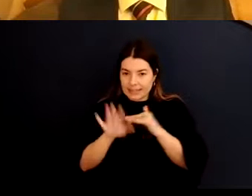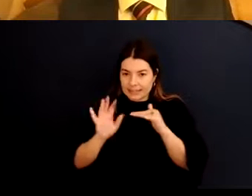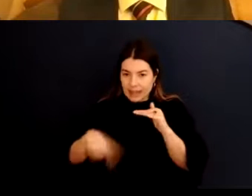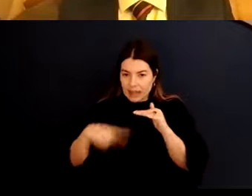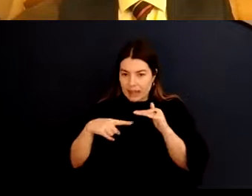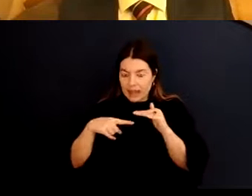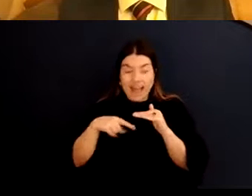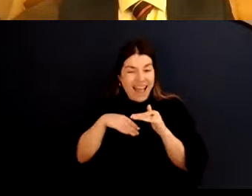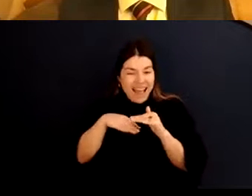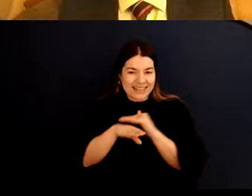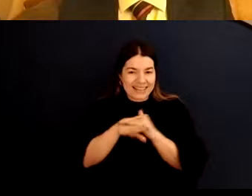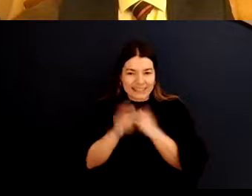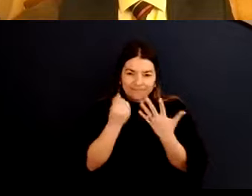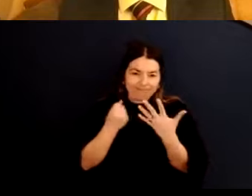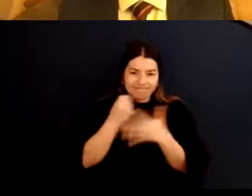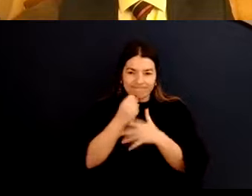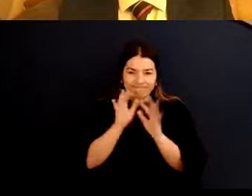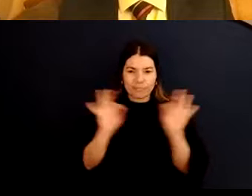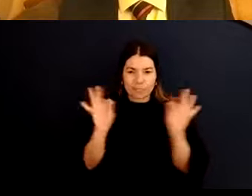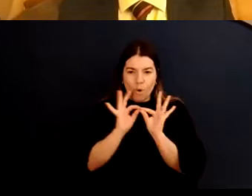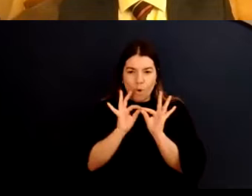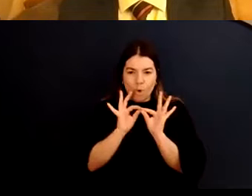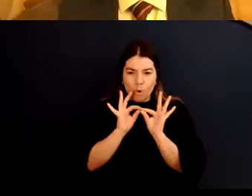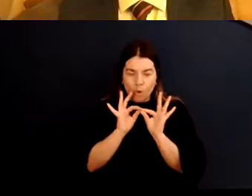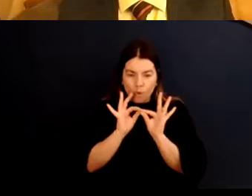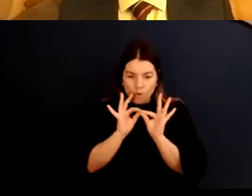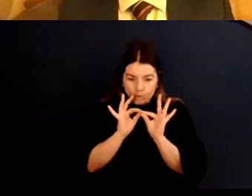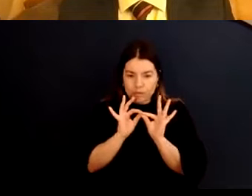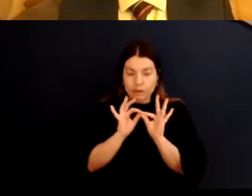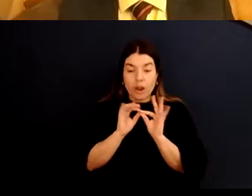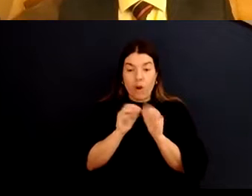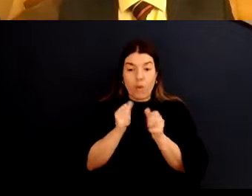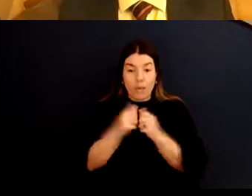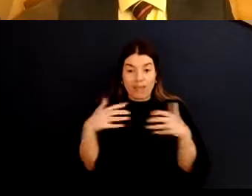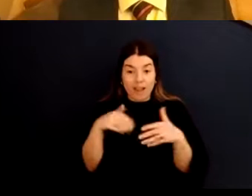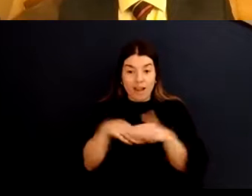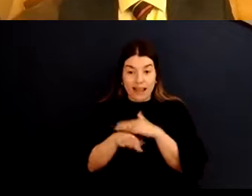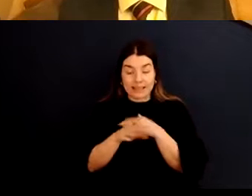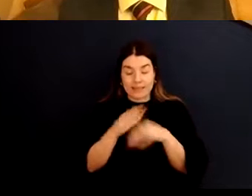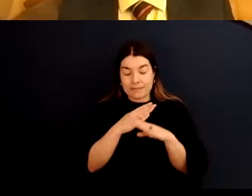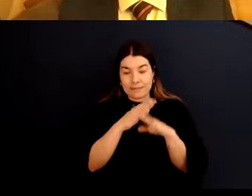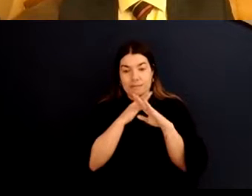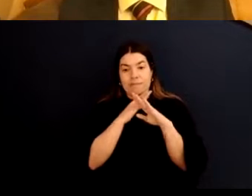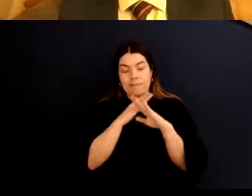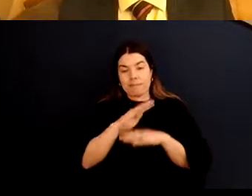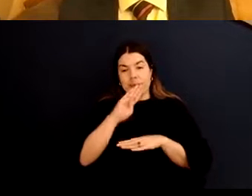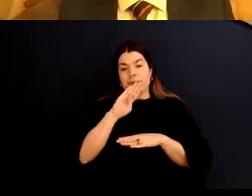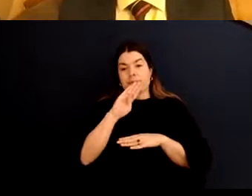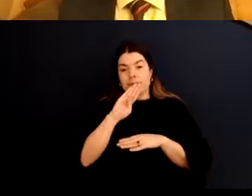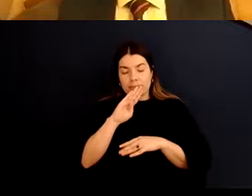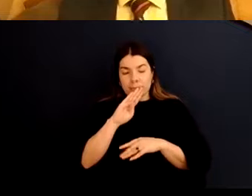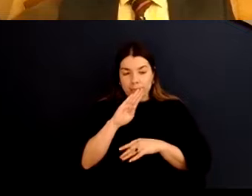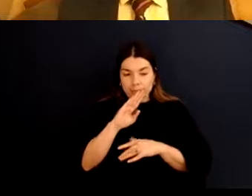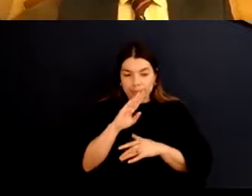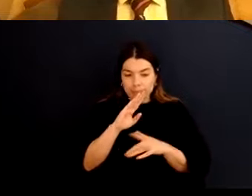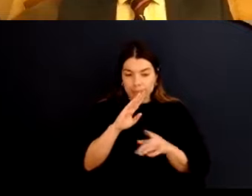That is the number one thing that hinders people with disabilities is lack of access. So that means